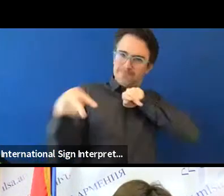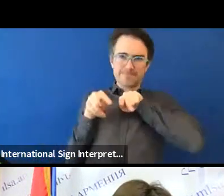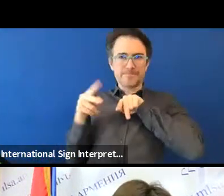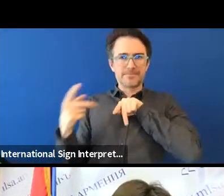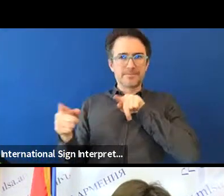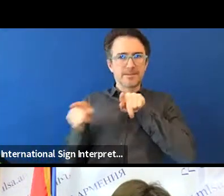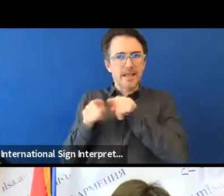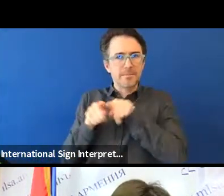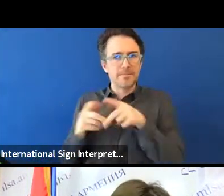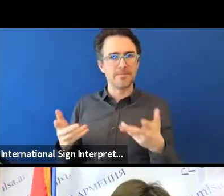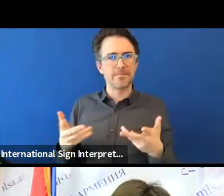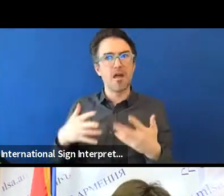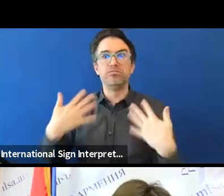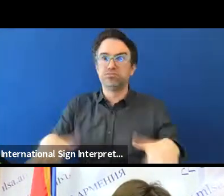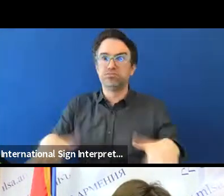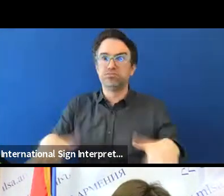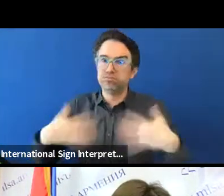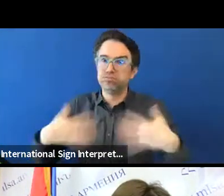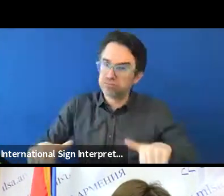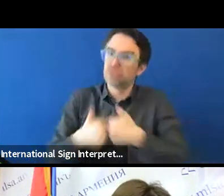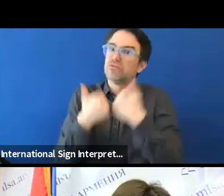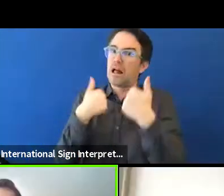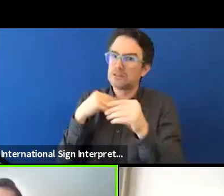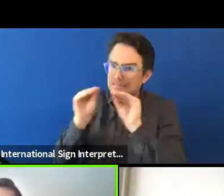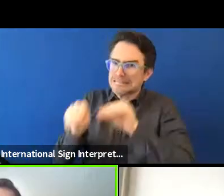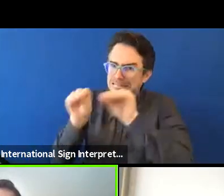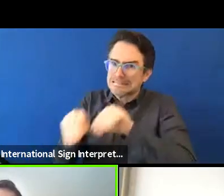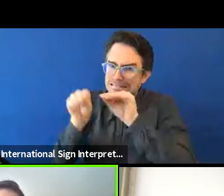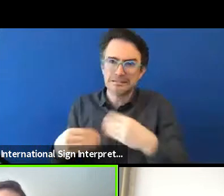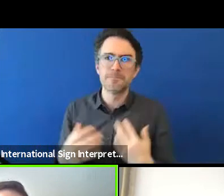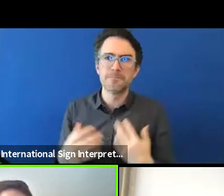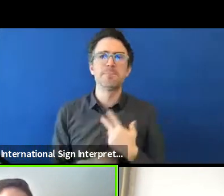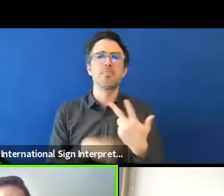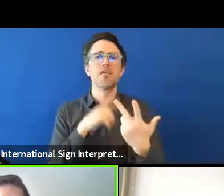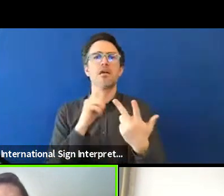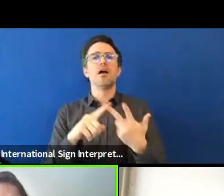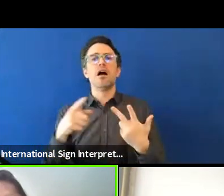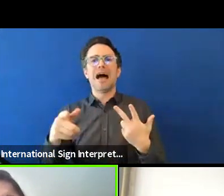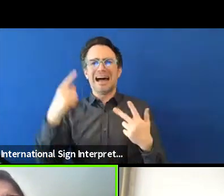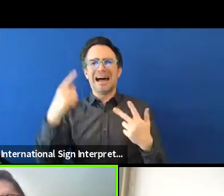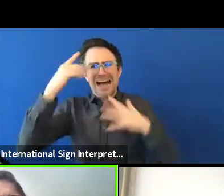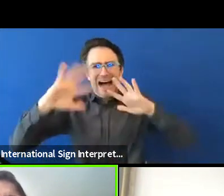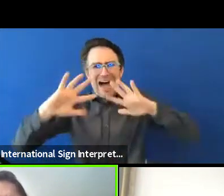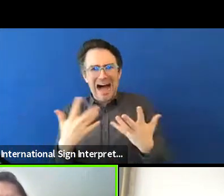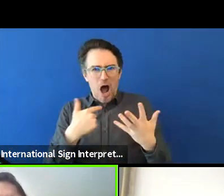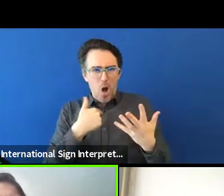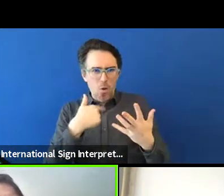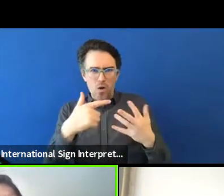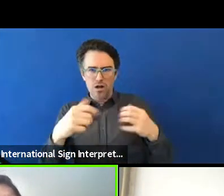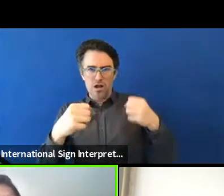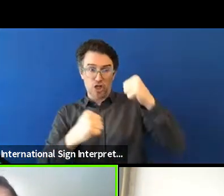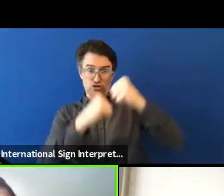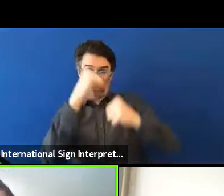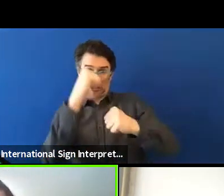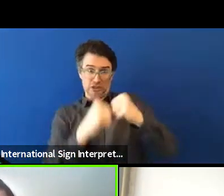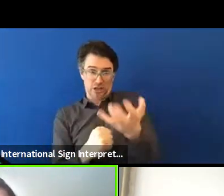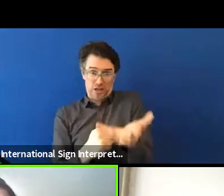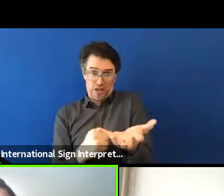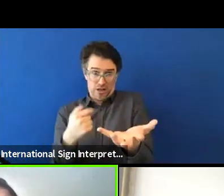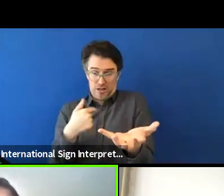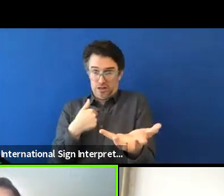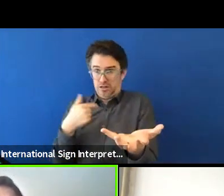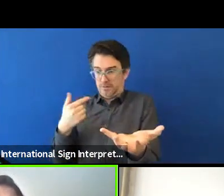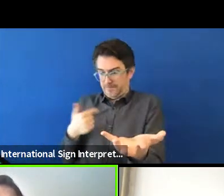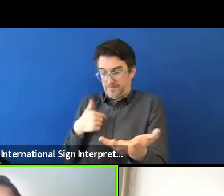allow those families who still consider it to consider an alternative